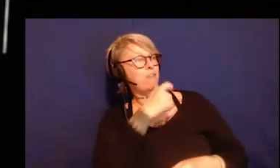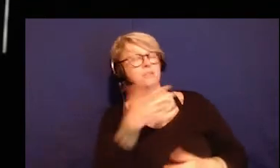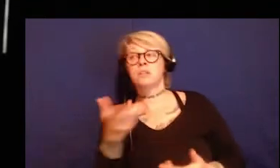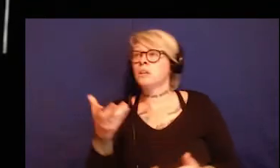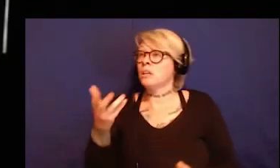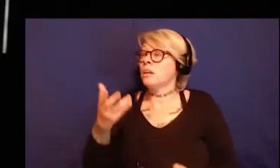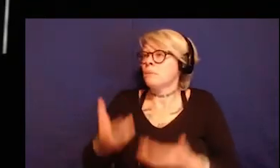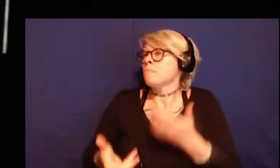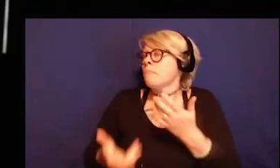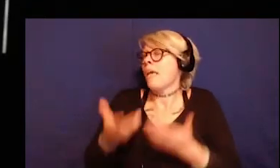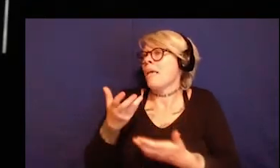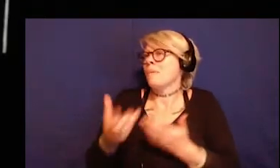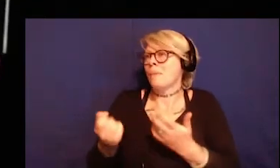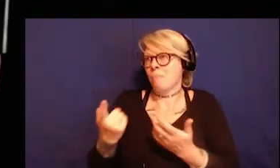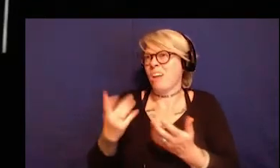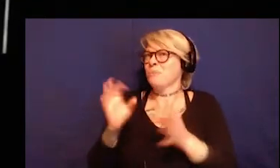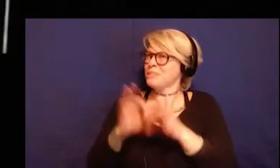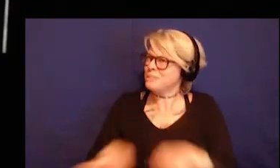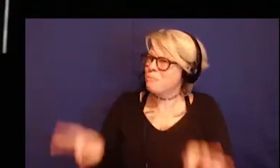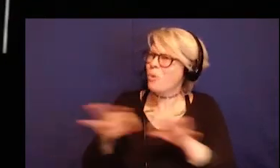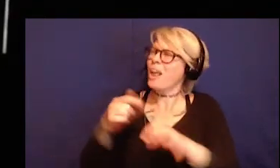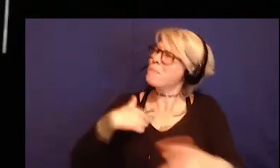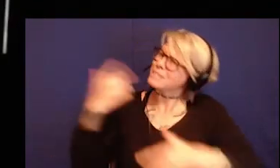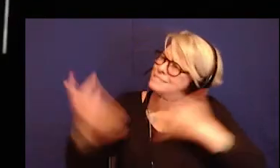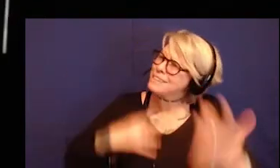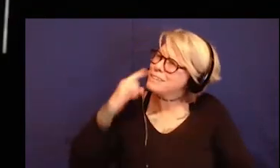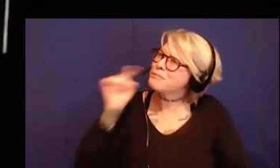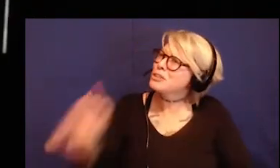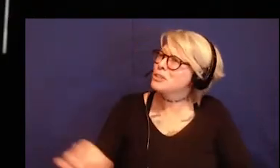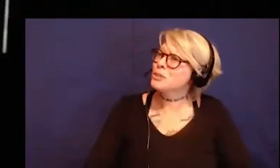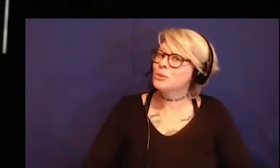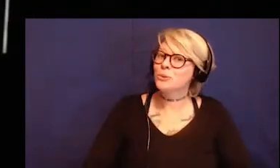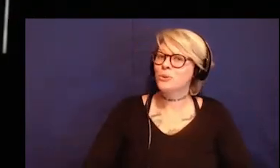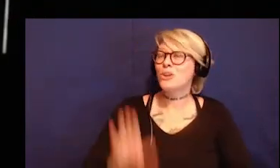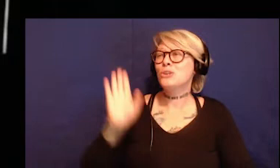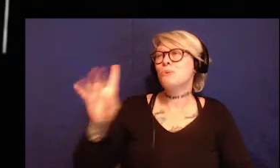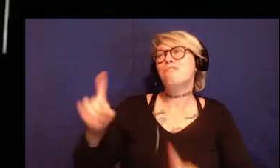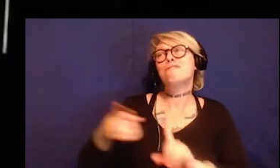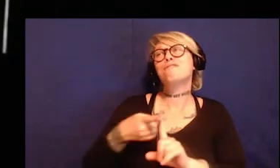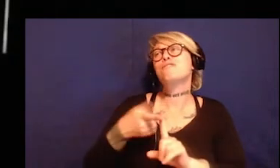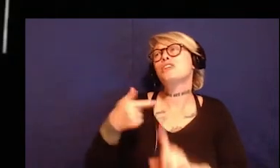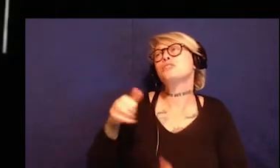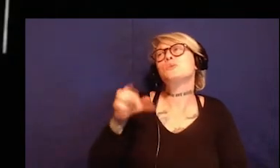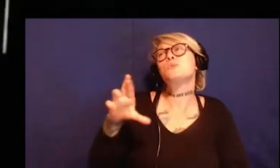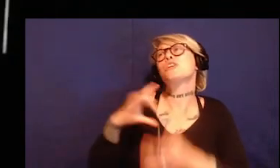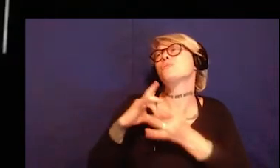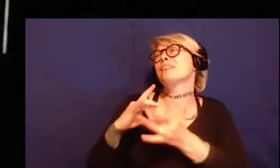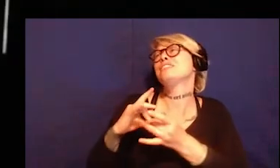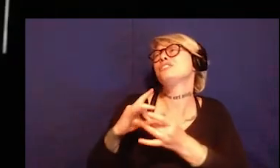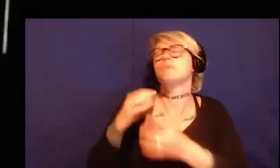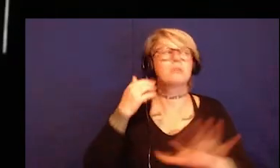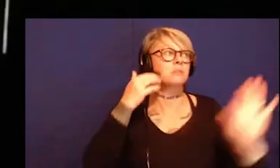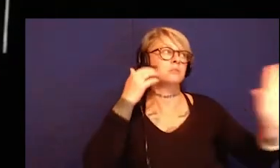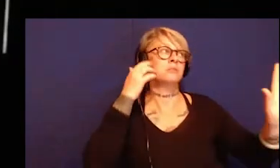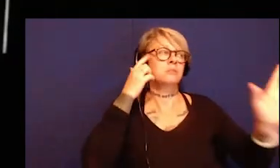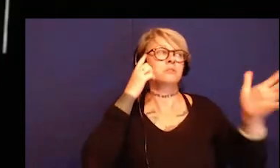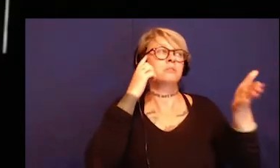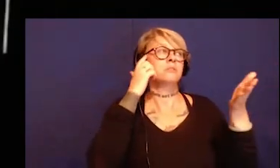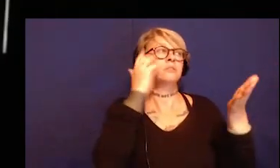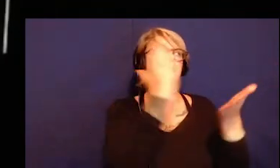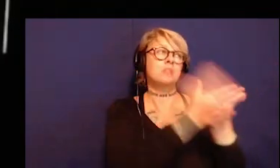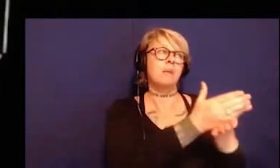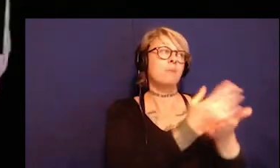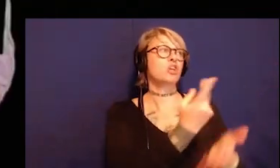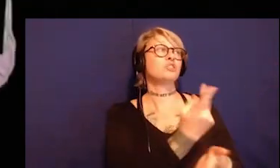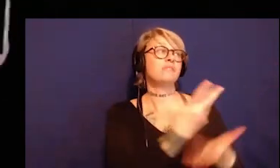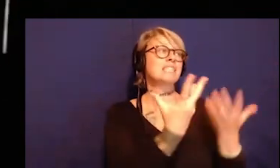was for the greater good. I'm excited for you. Your first queer relationship? Okay, stop. We're just two people